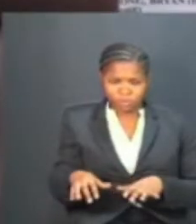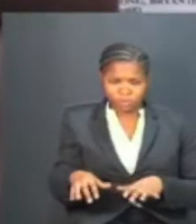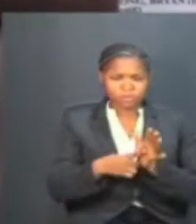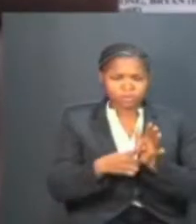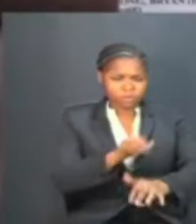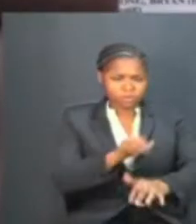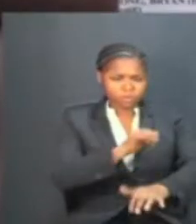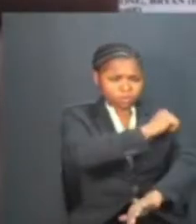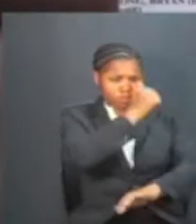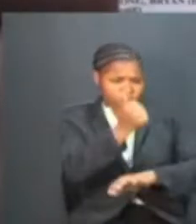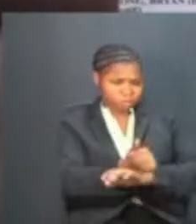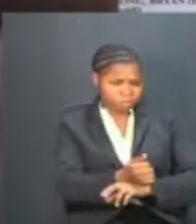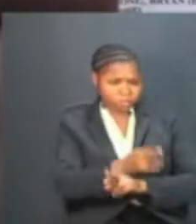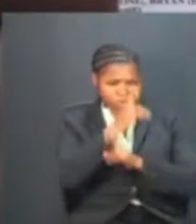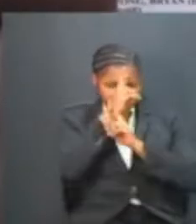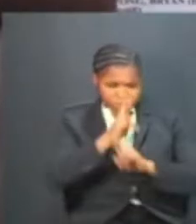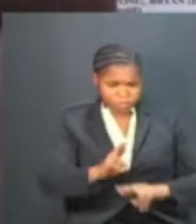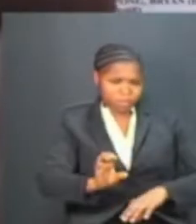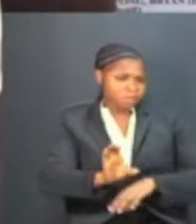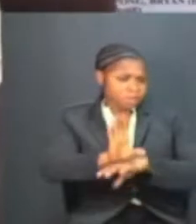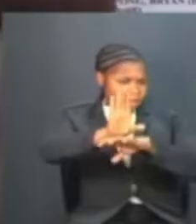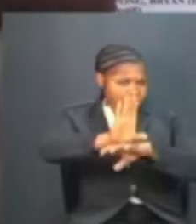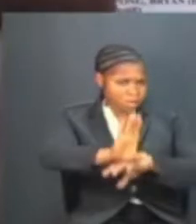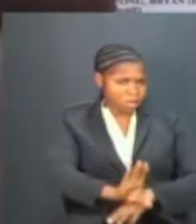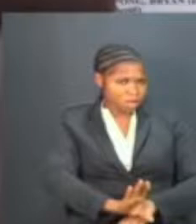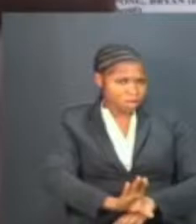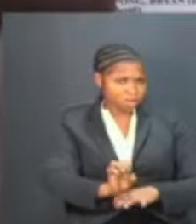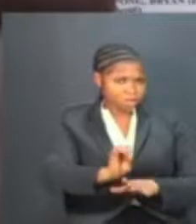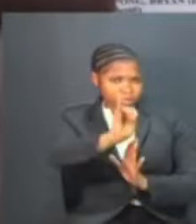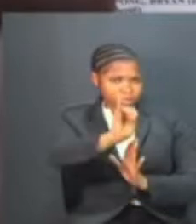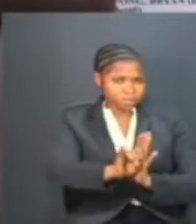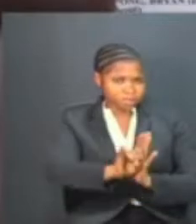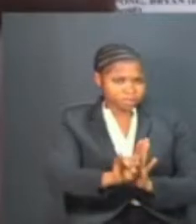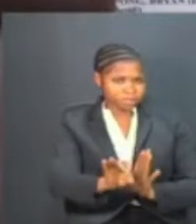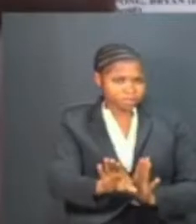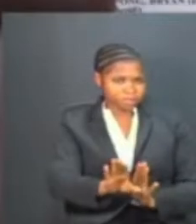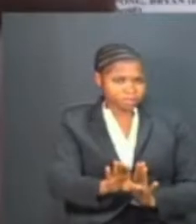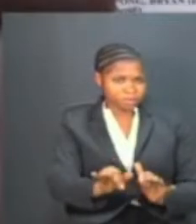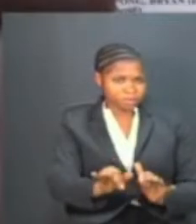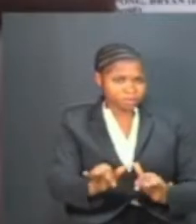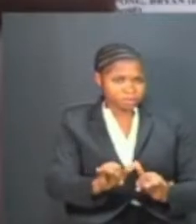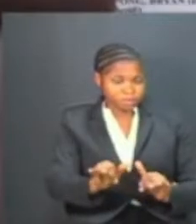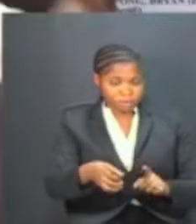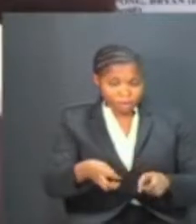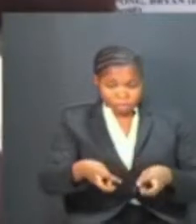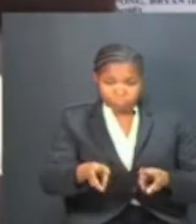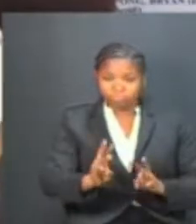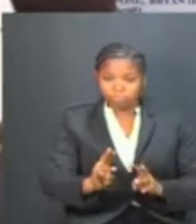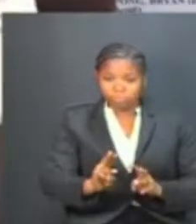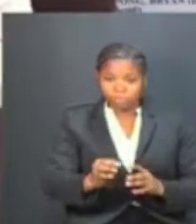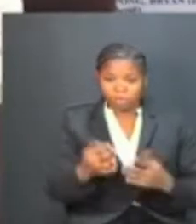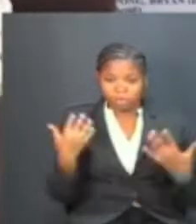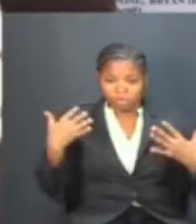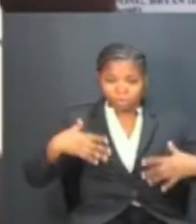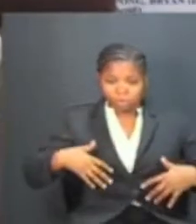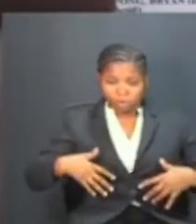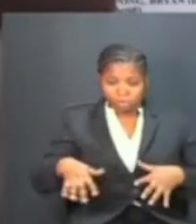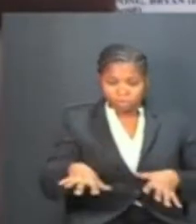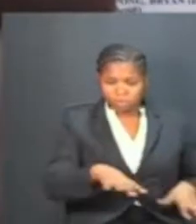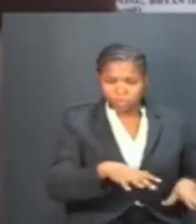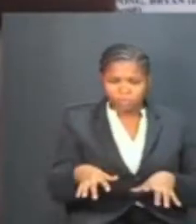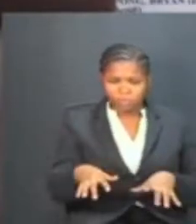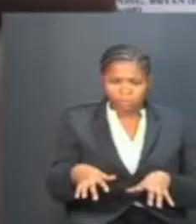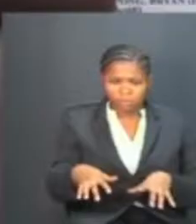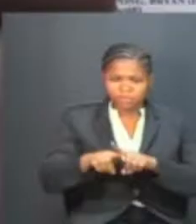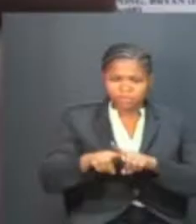and cultural identity. The same thing that wearing Fugu vary from tribe to tribe. And